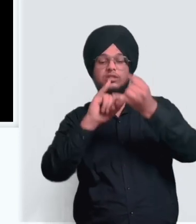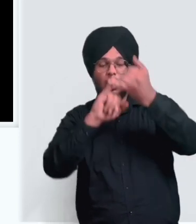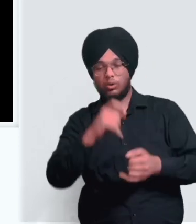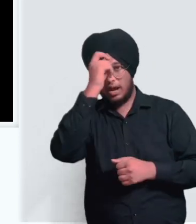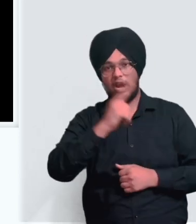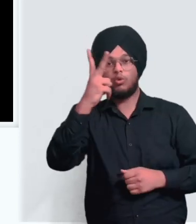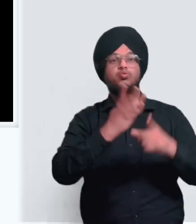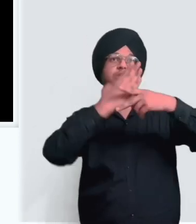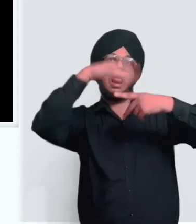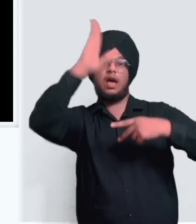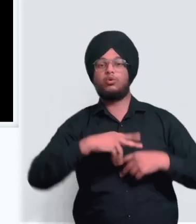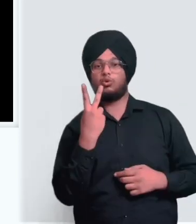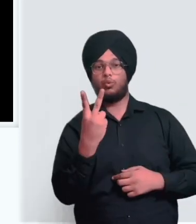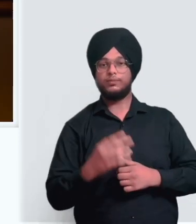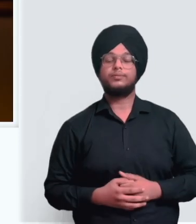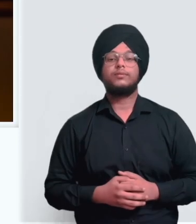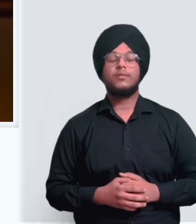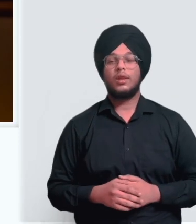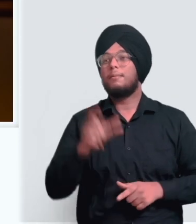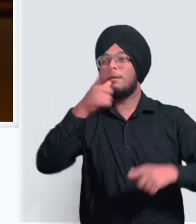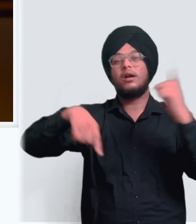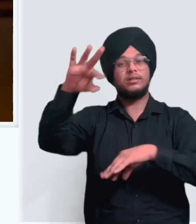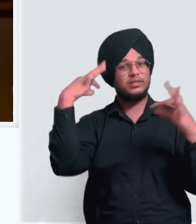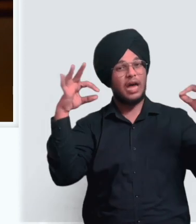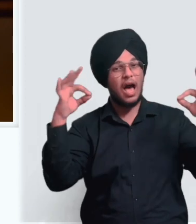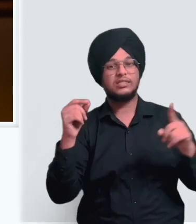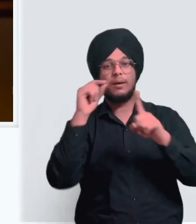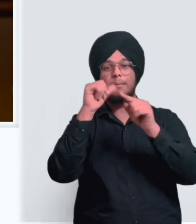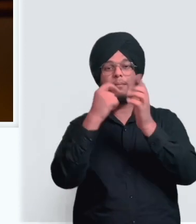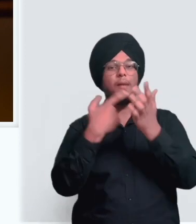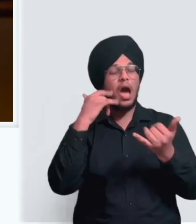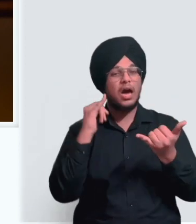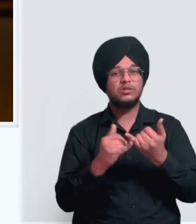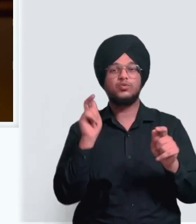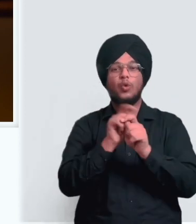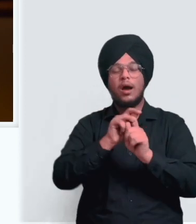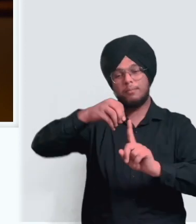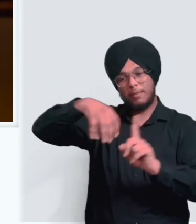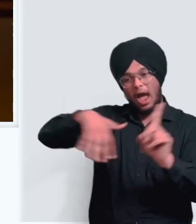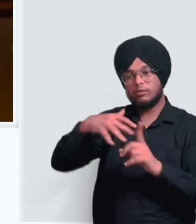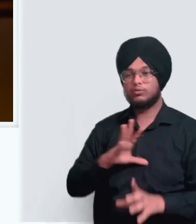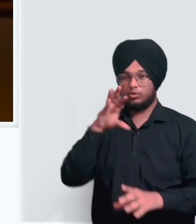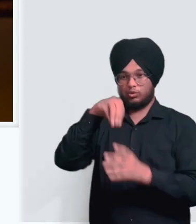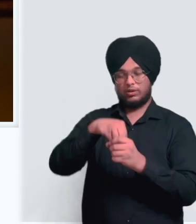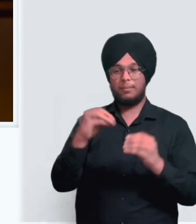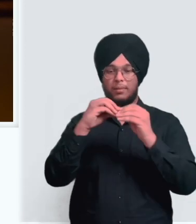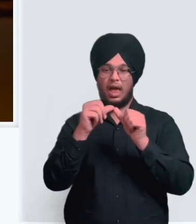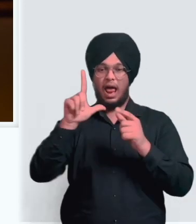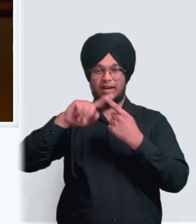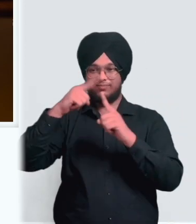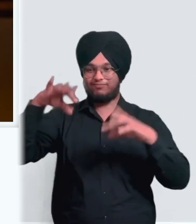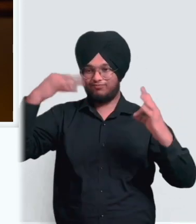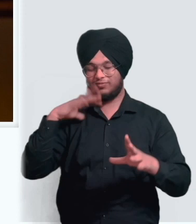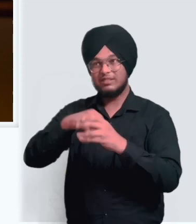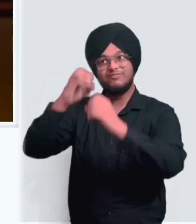were reduced to one category. Most dancers at the Paris Opera had working-class backgrounds. They often joined the ballet, dreaming